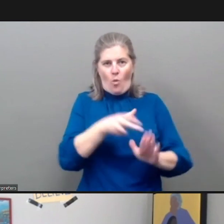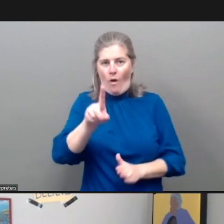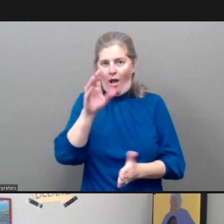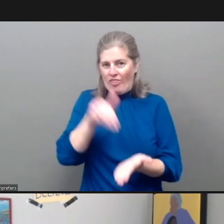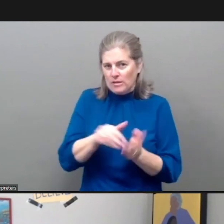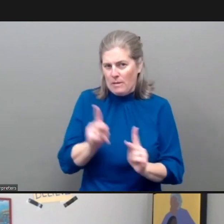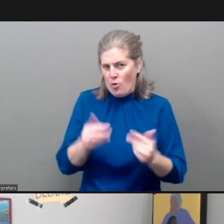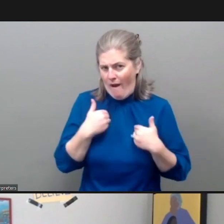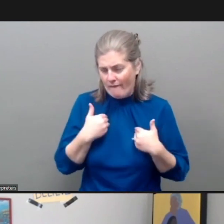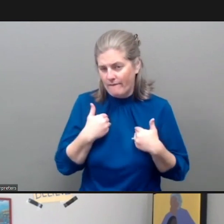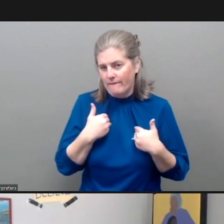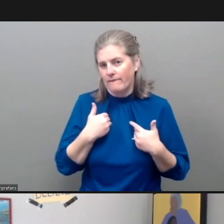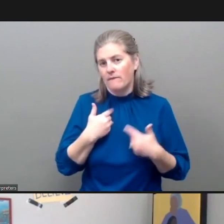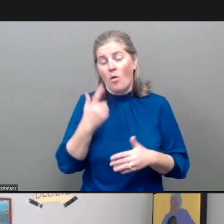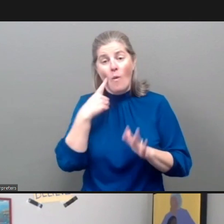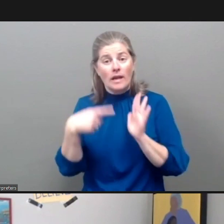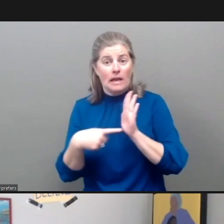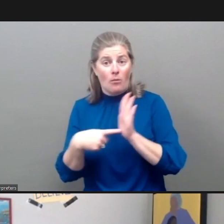So, and I